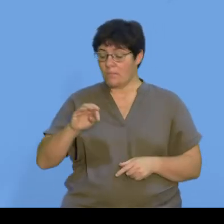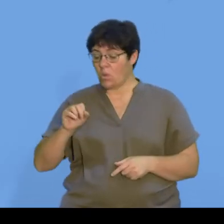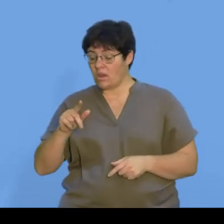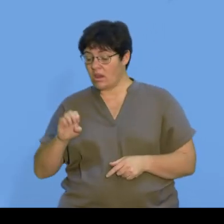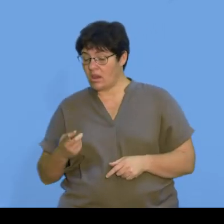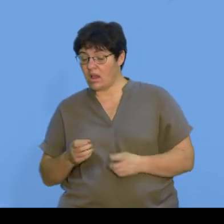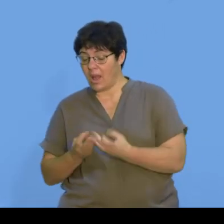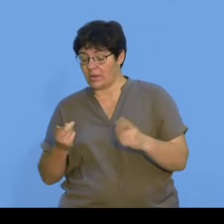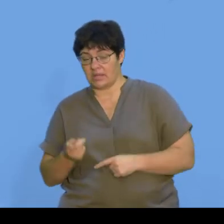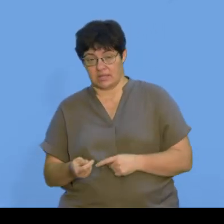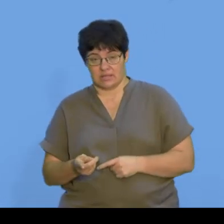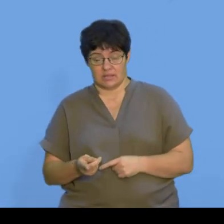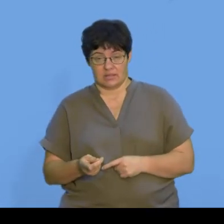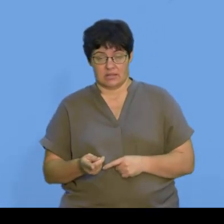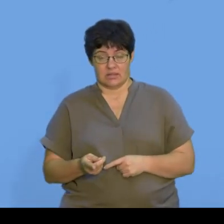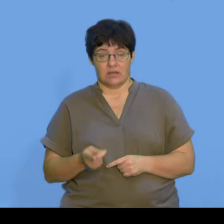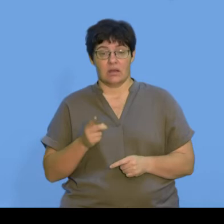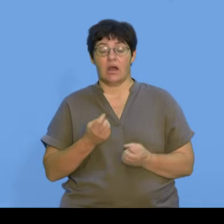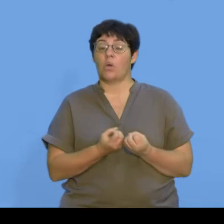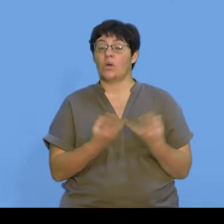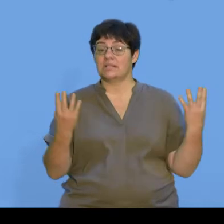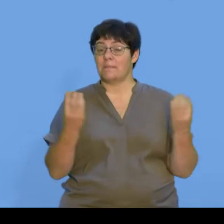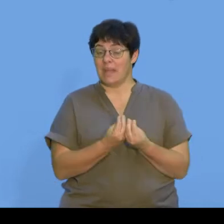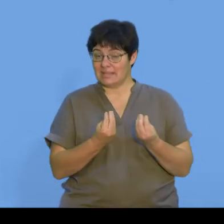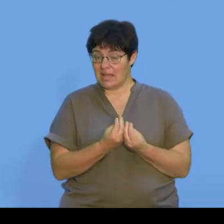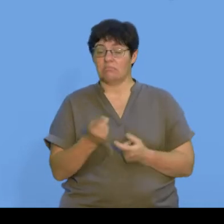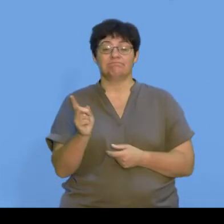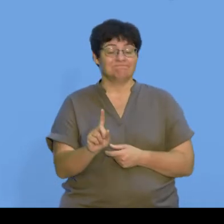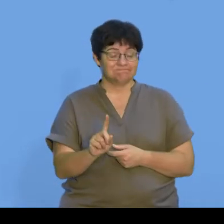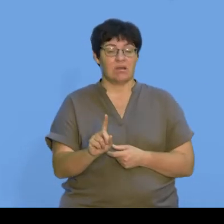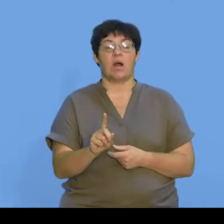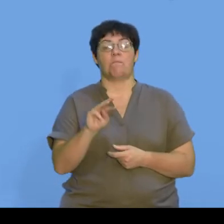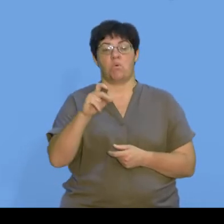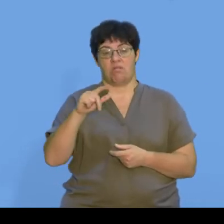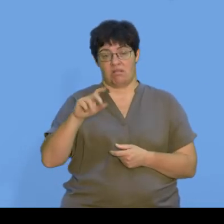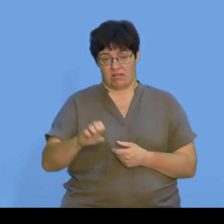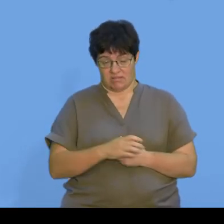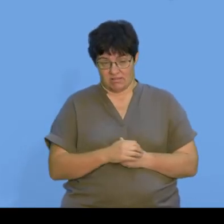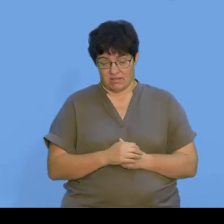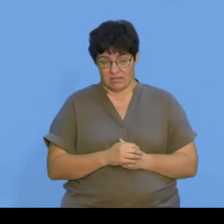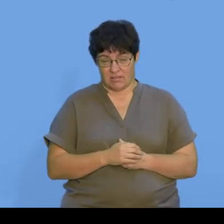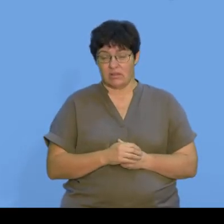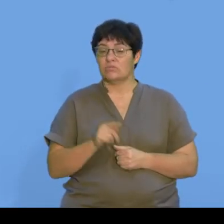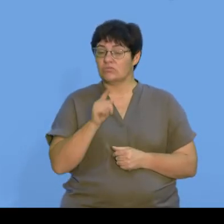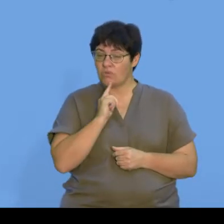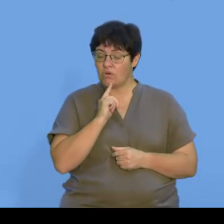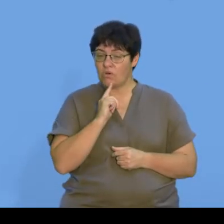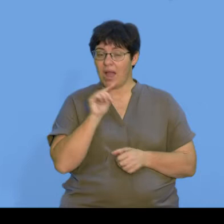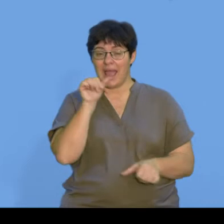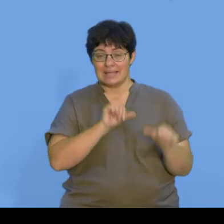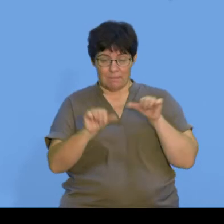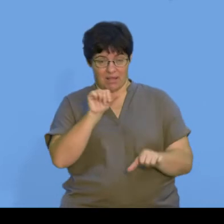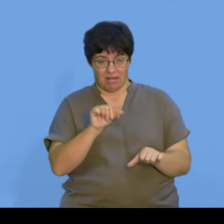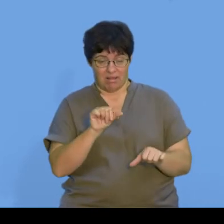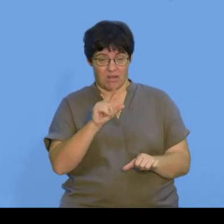because quantity of matter is actually in moles, okay? So of elements in a compound. So the chemical formula gives us the